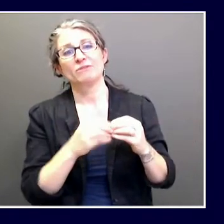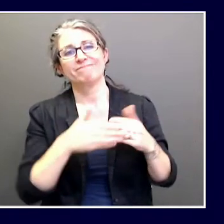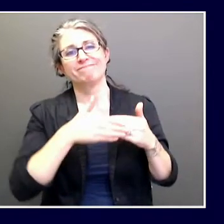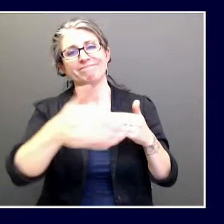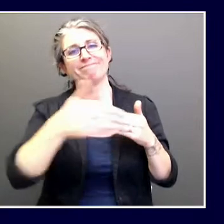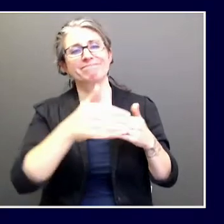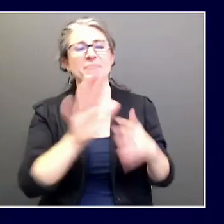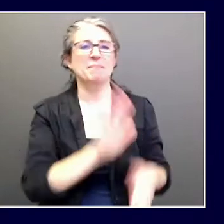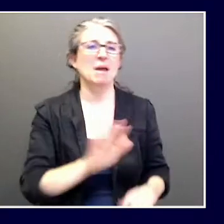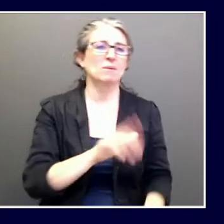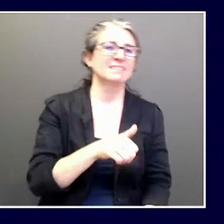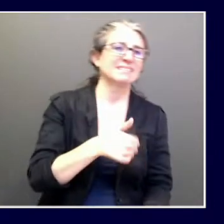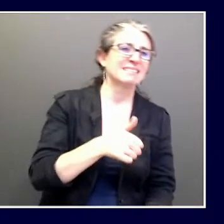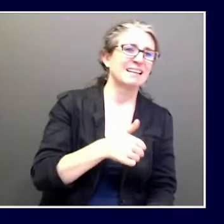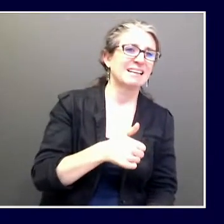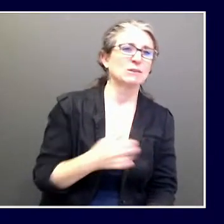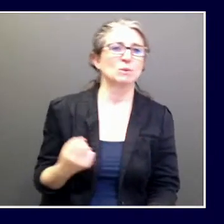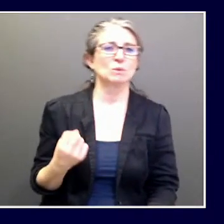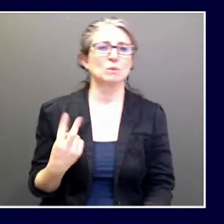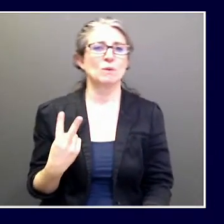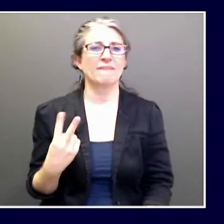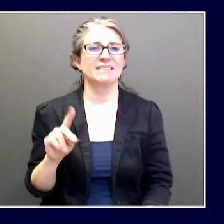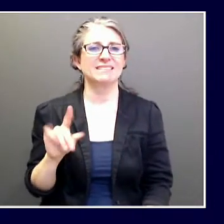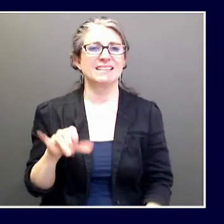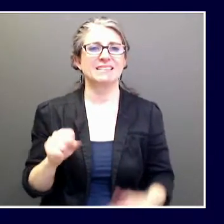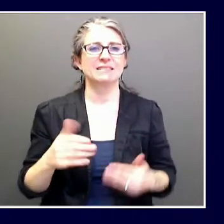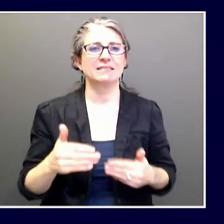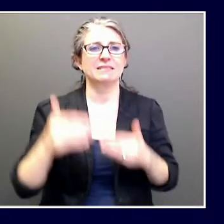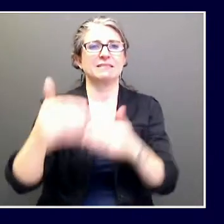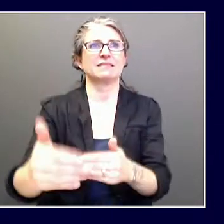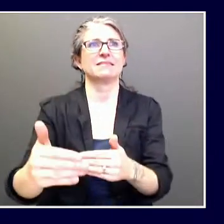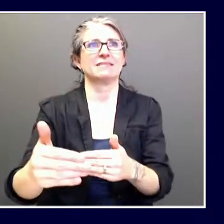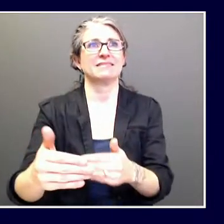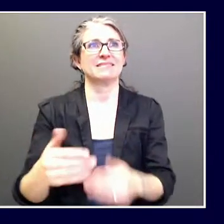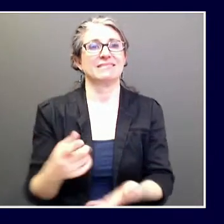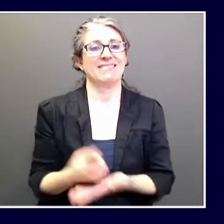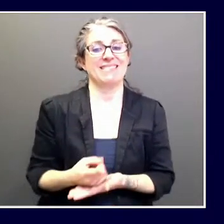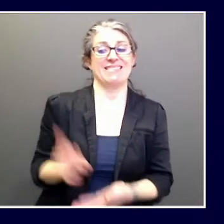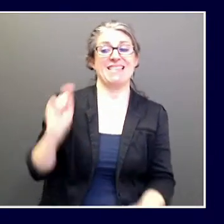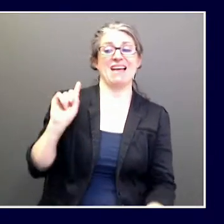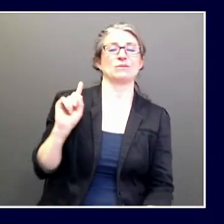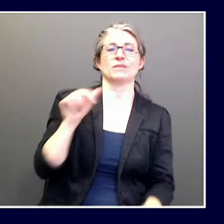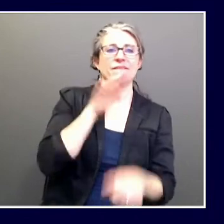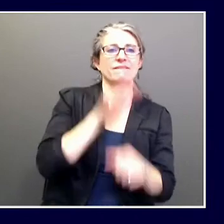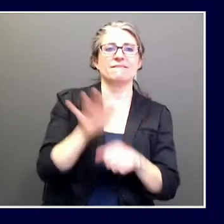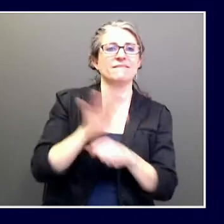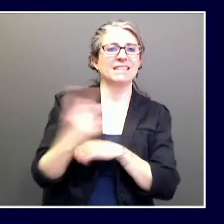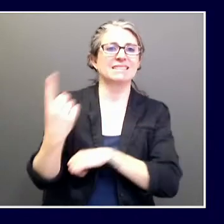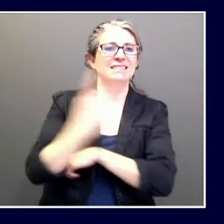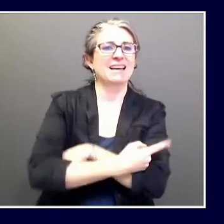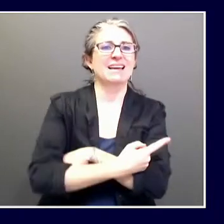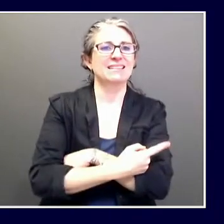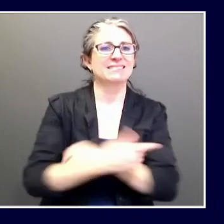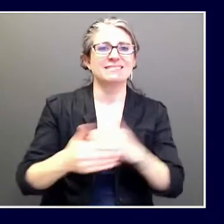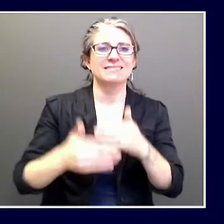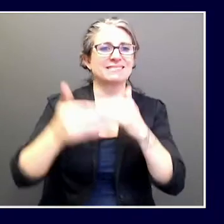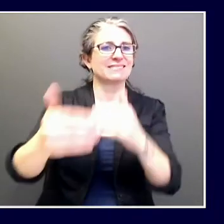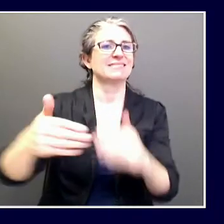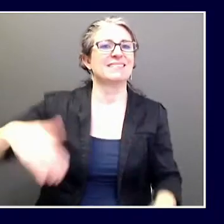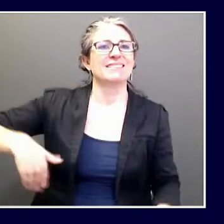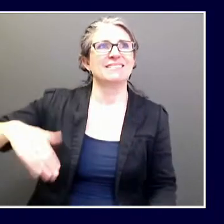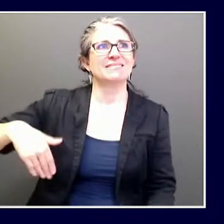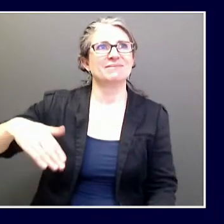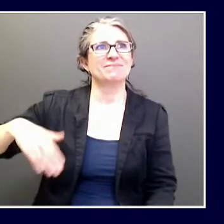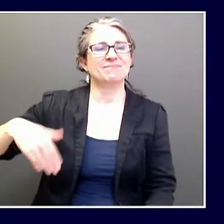a bit too soon after, say, last week's holidays to have detected a palpable increase, though we suspect that we